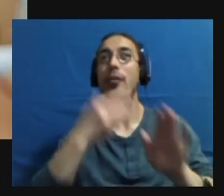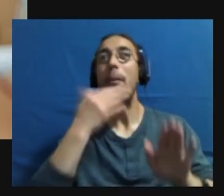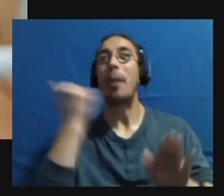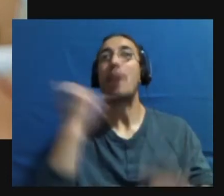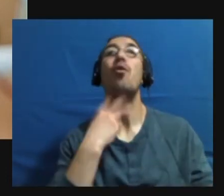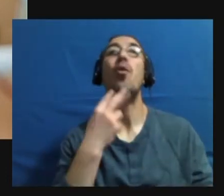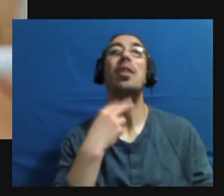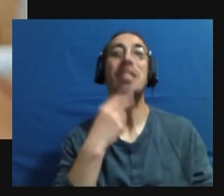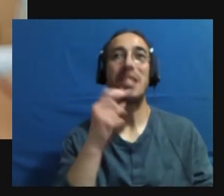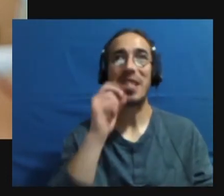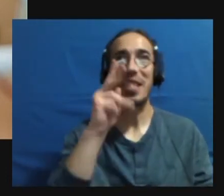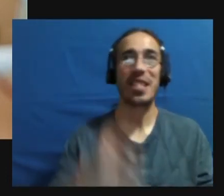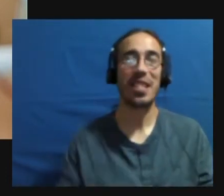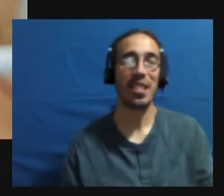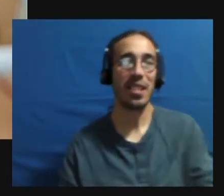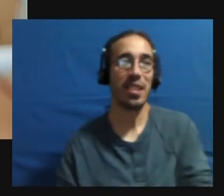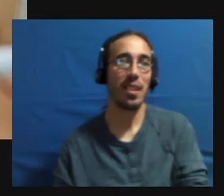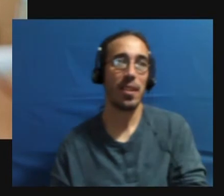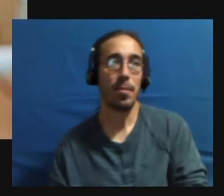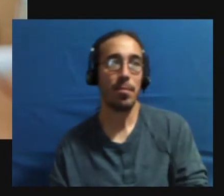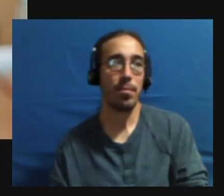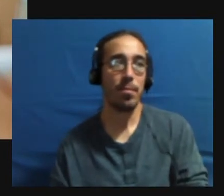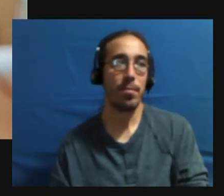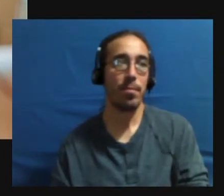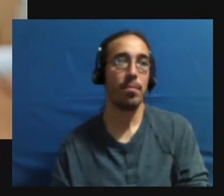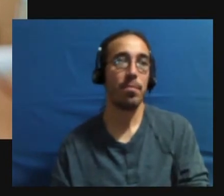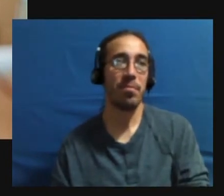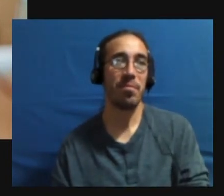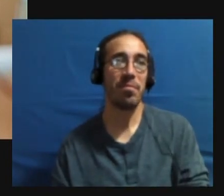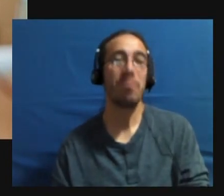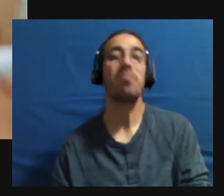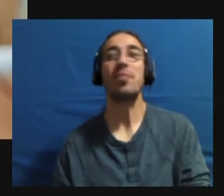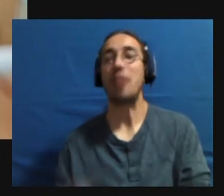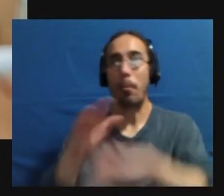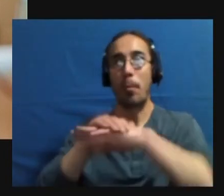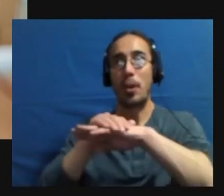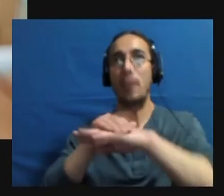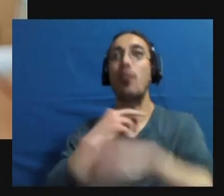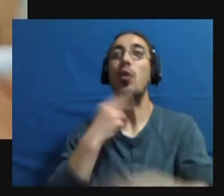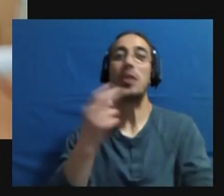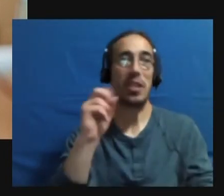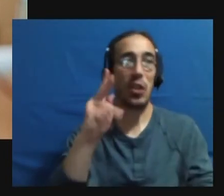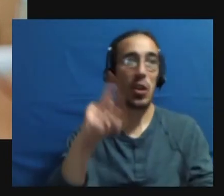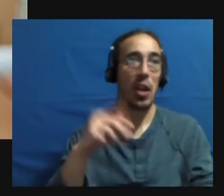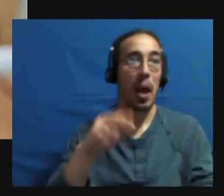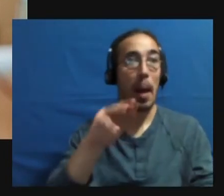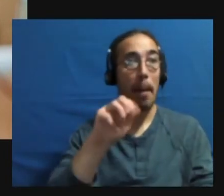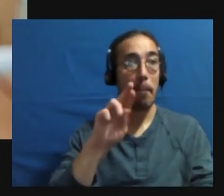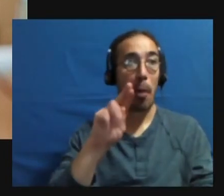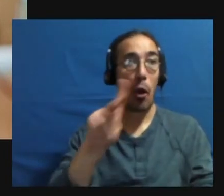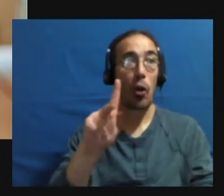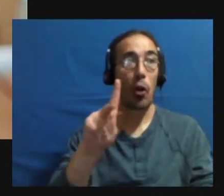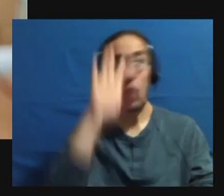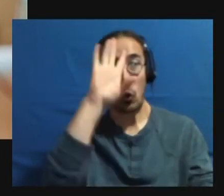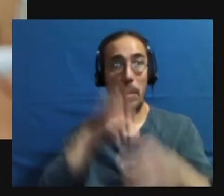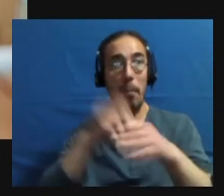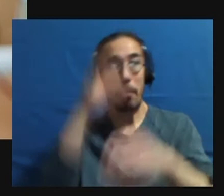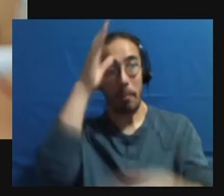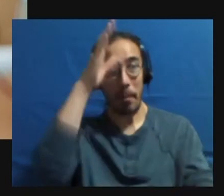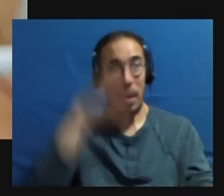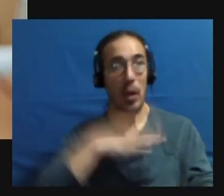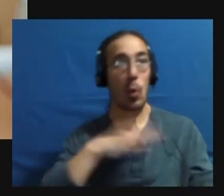I mean, the British voice. Yeah, okay. Mark, an autistic man, was working in